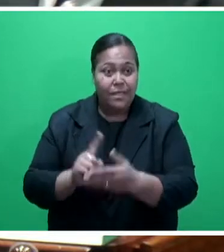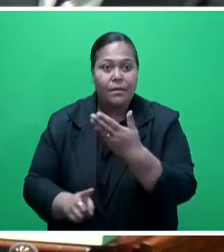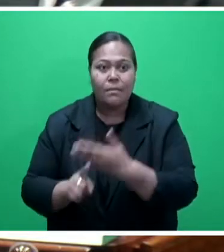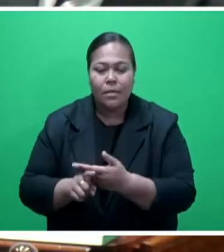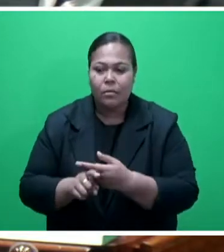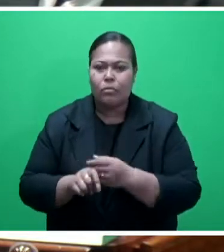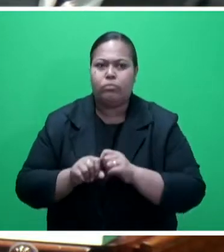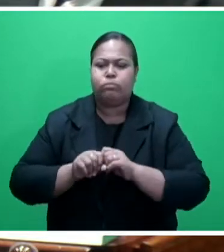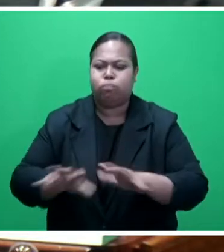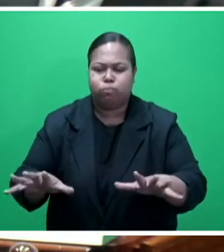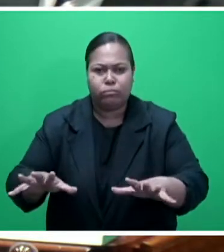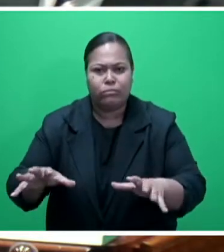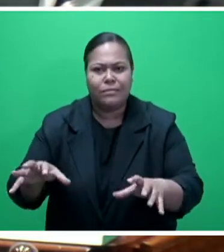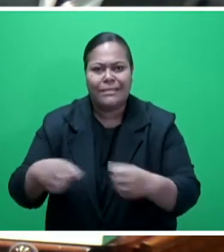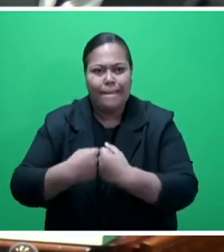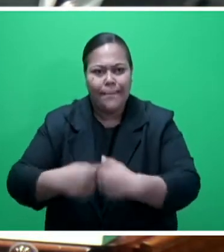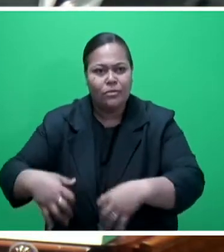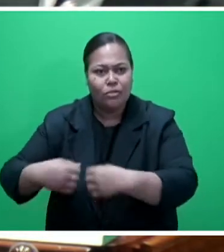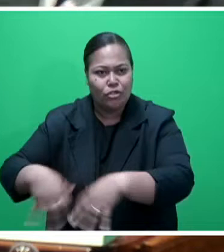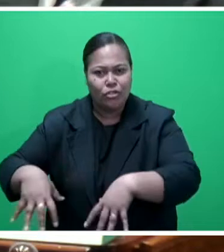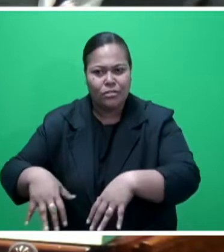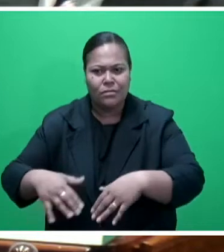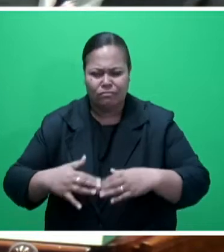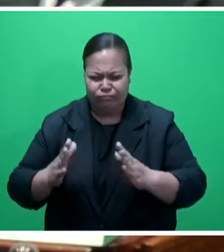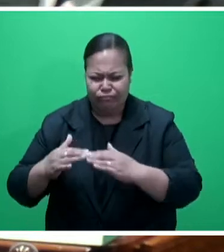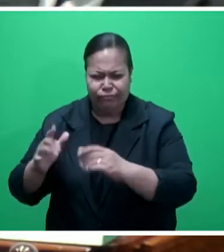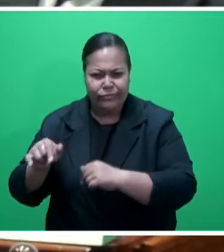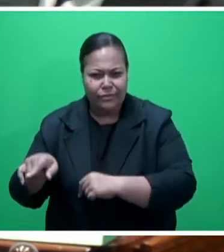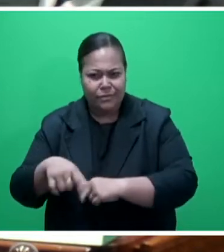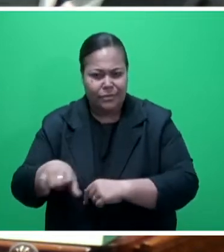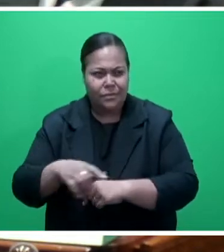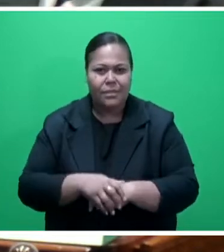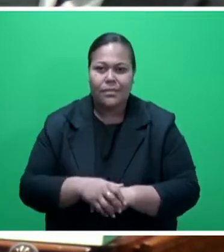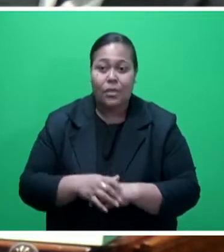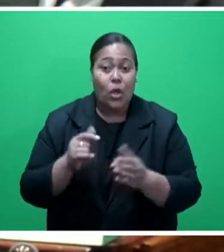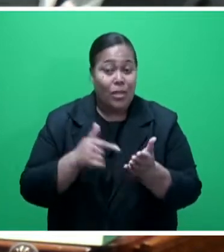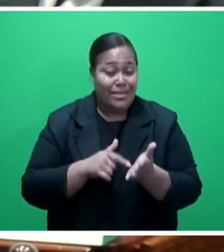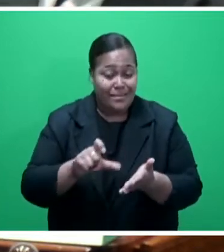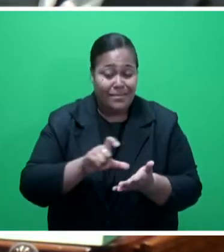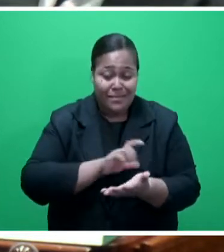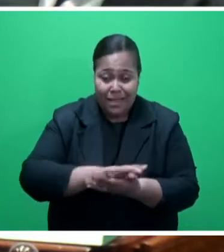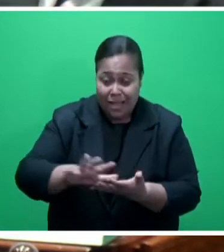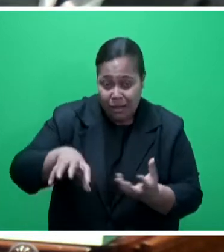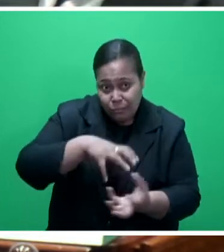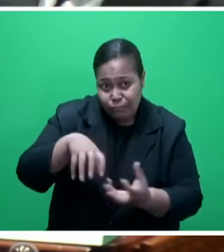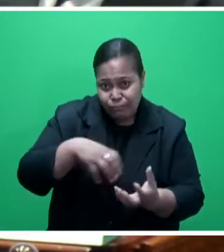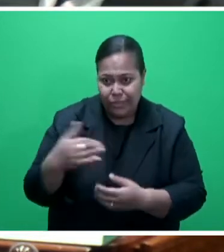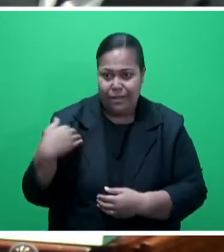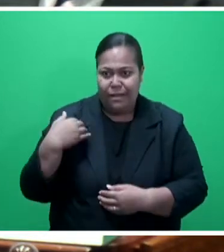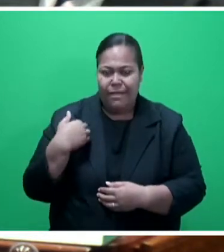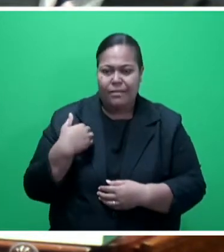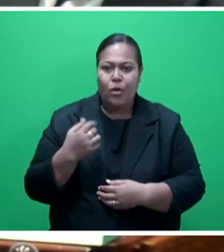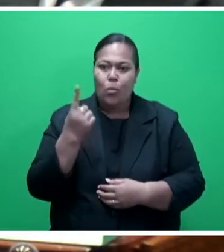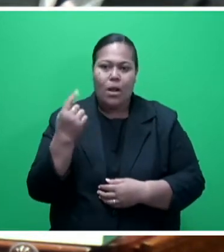widespread damage. TC Harold affected an estimated population of